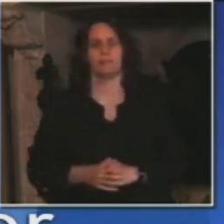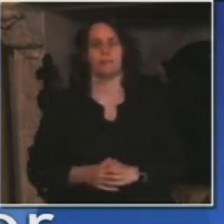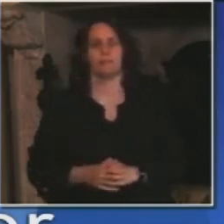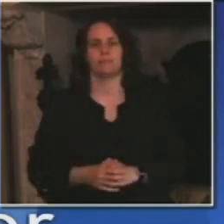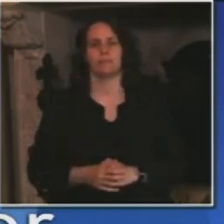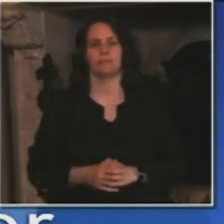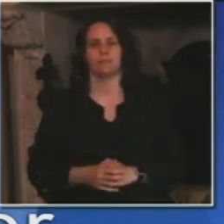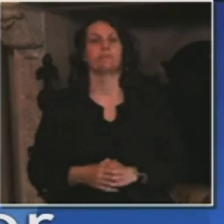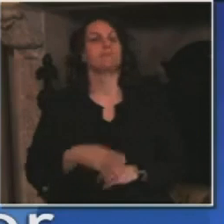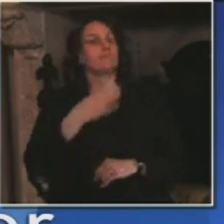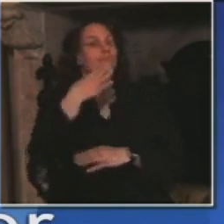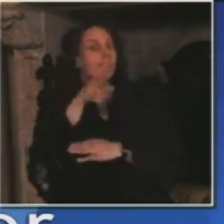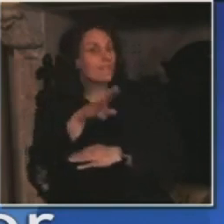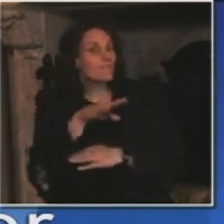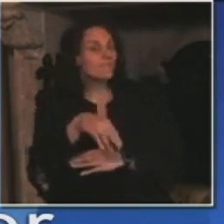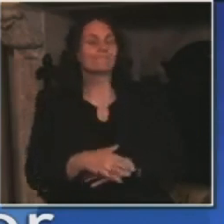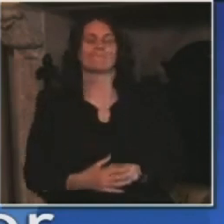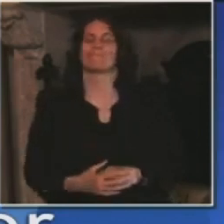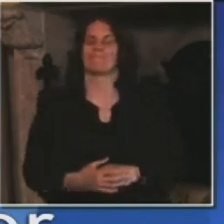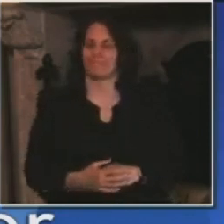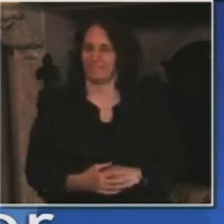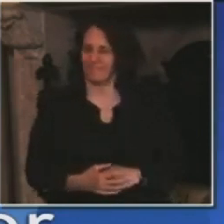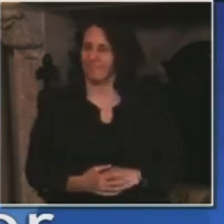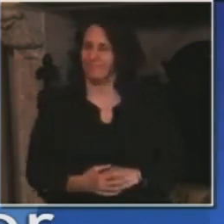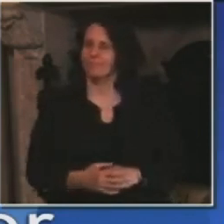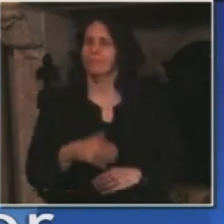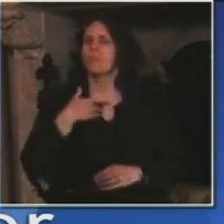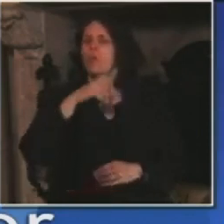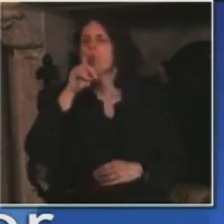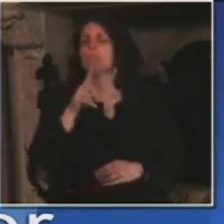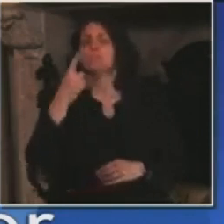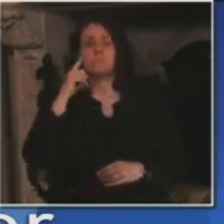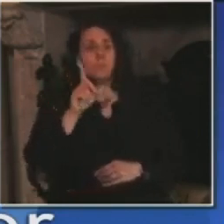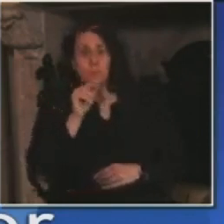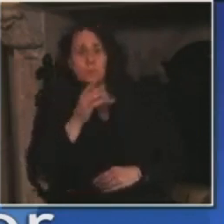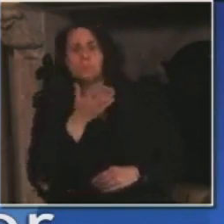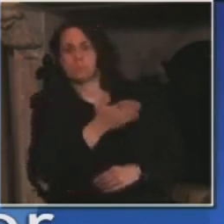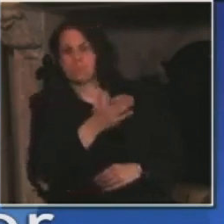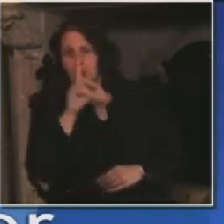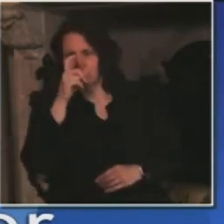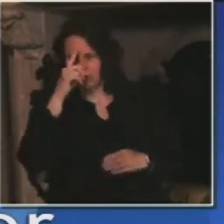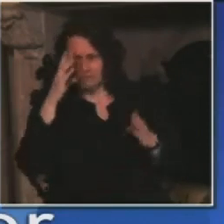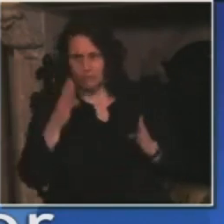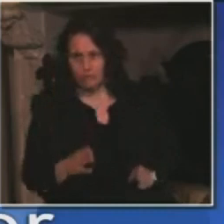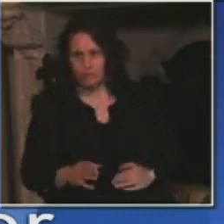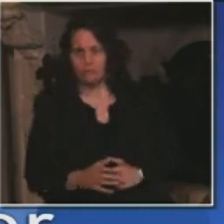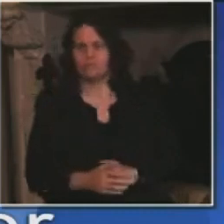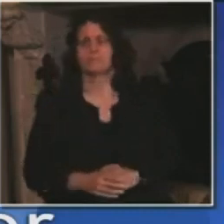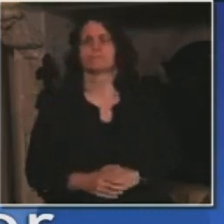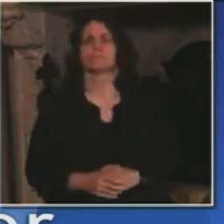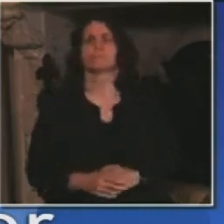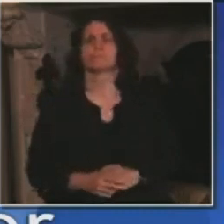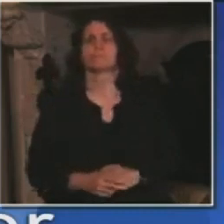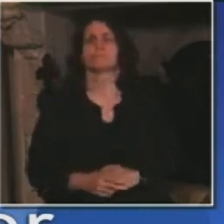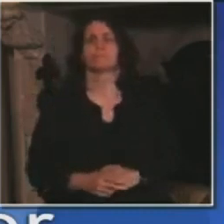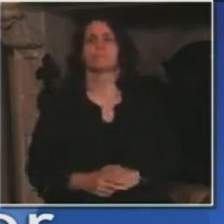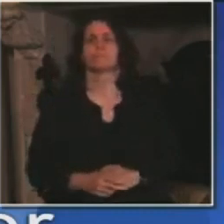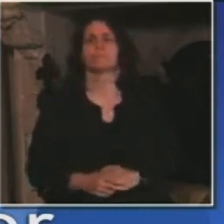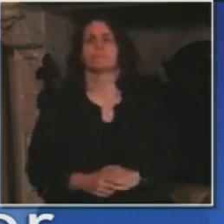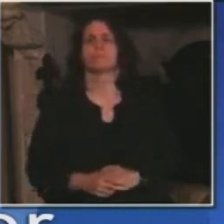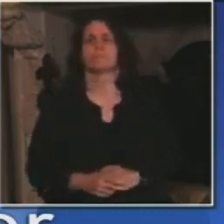Good afternoon. My question is for Governor Evers. Governor, in a letter to state Republican legislators, you said that